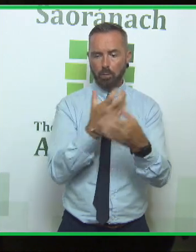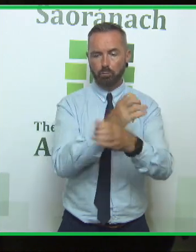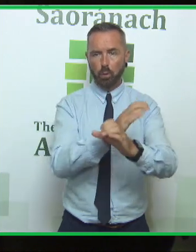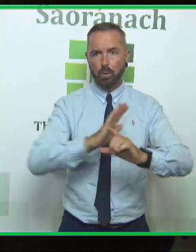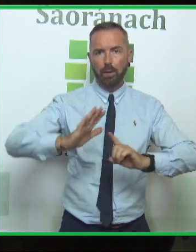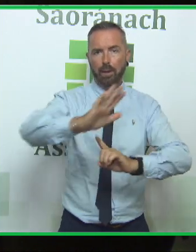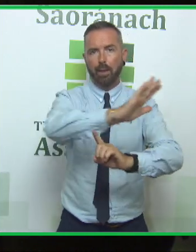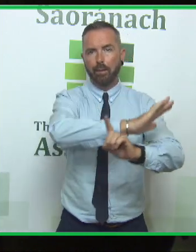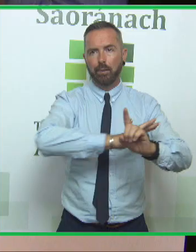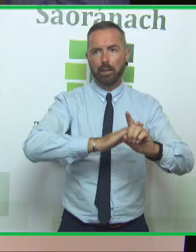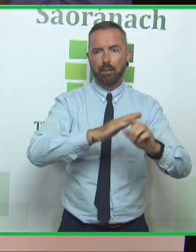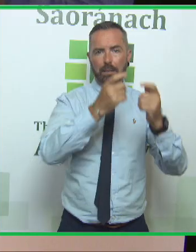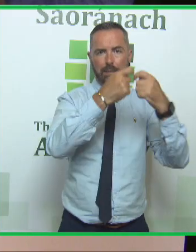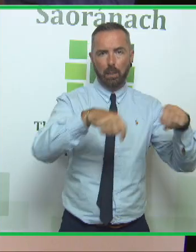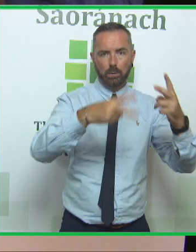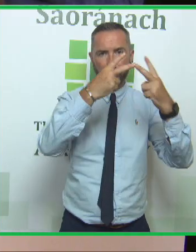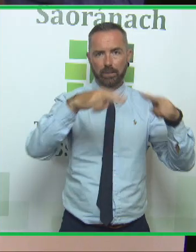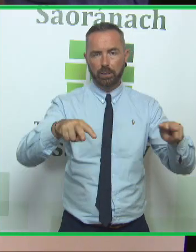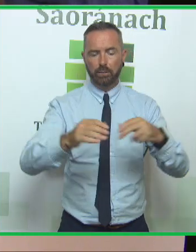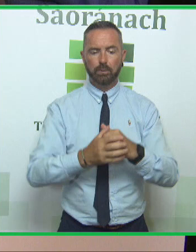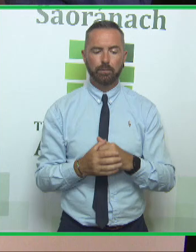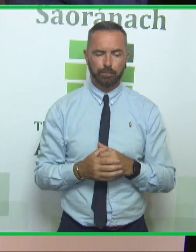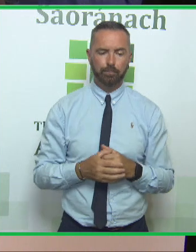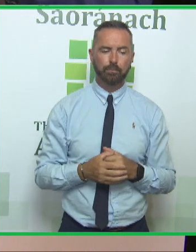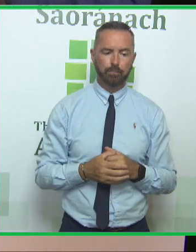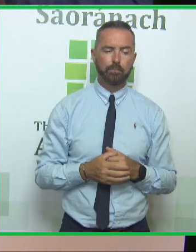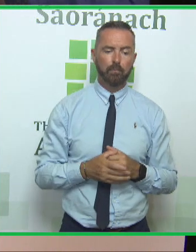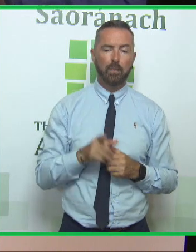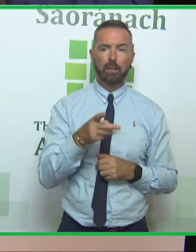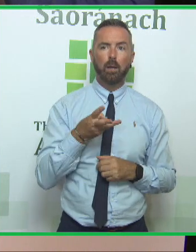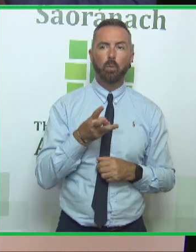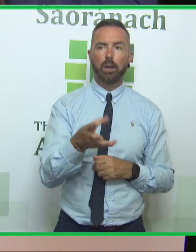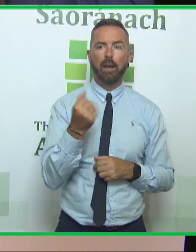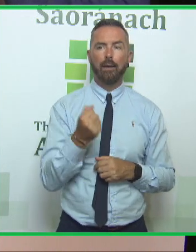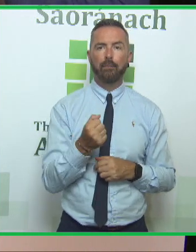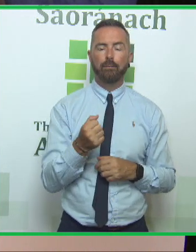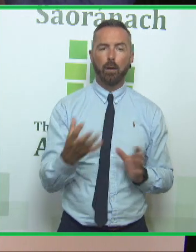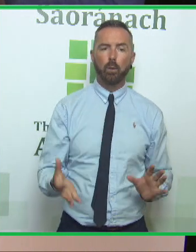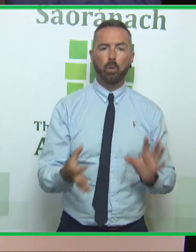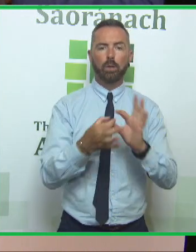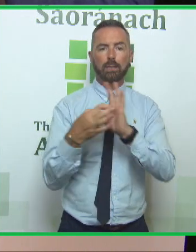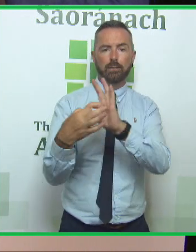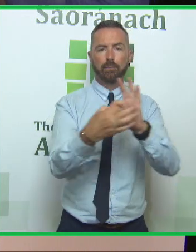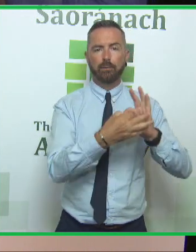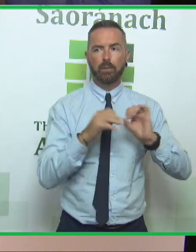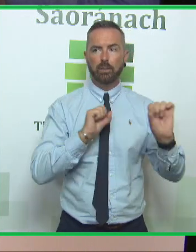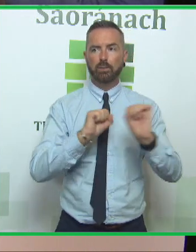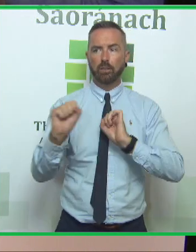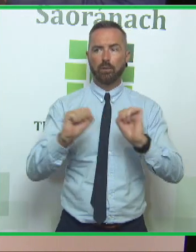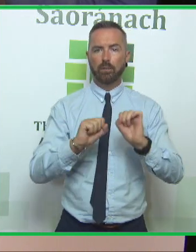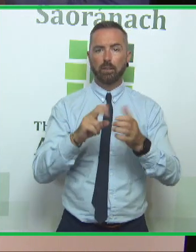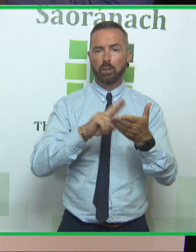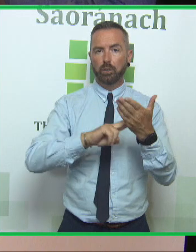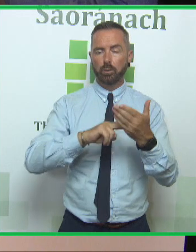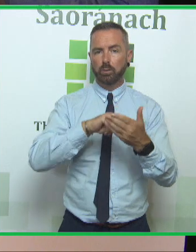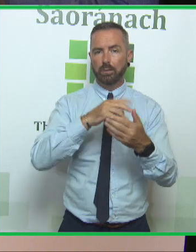the smaller population areas, so that we have a cohesive service where the advice can be stretched, particularly using technology, so